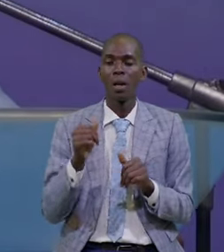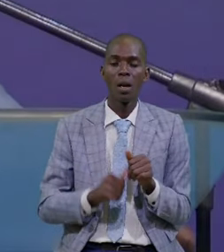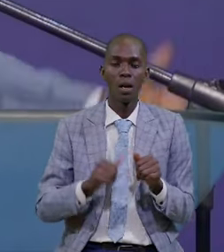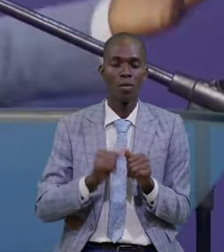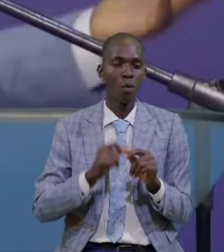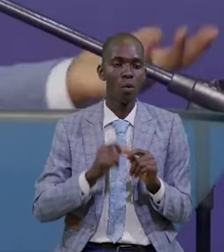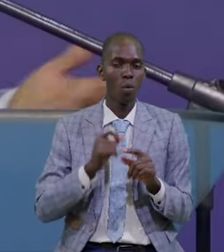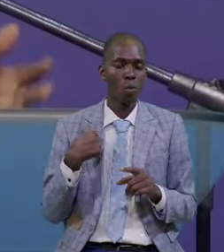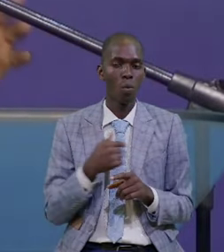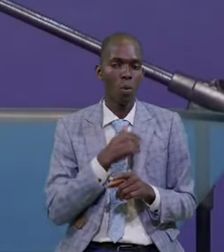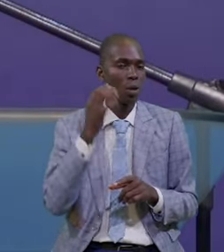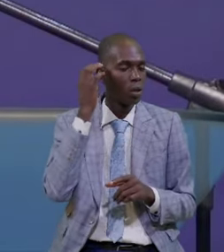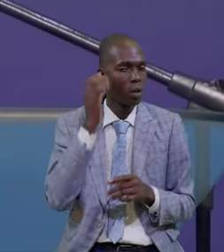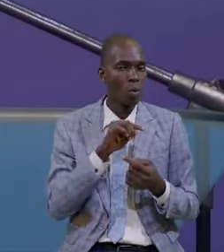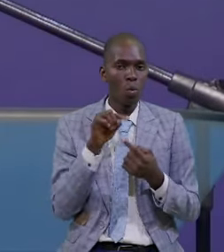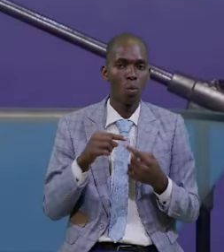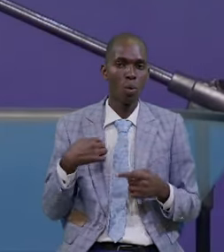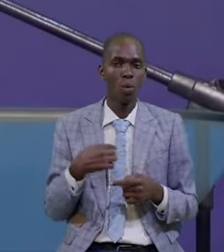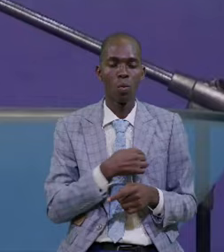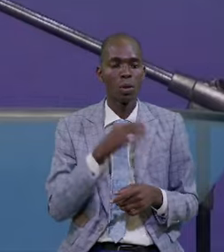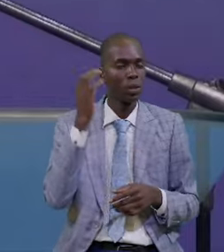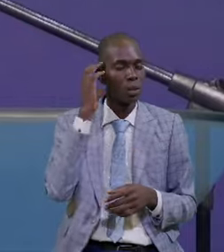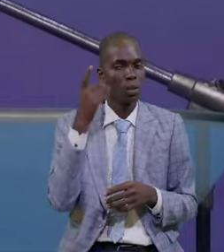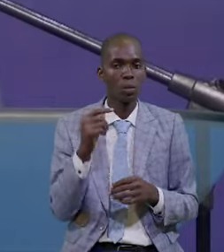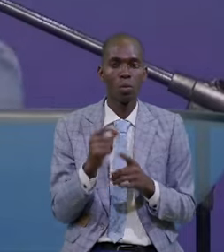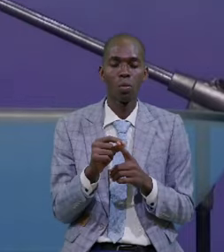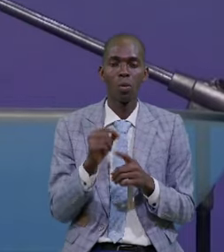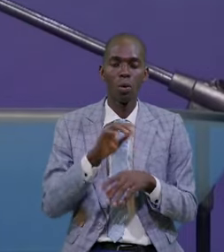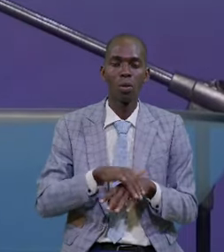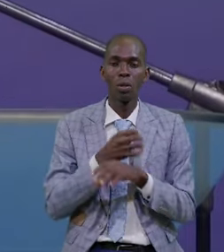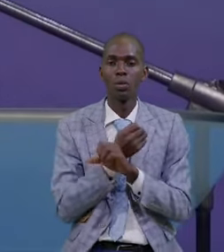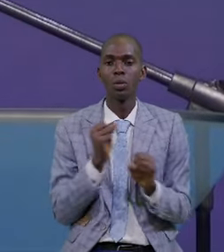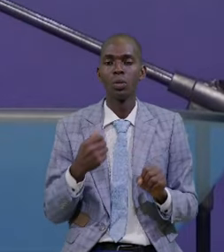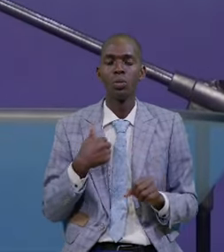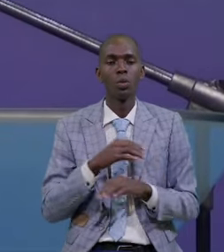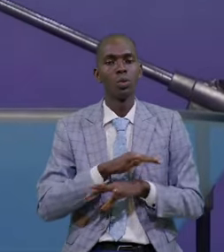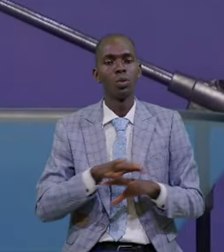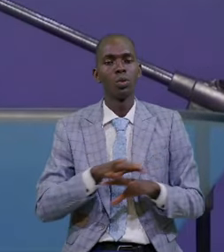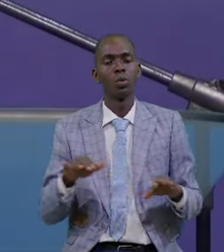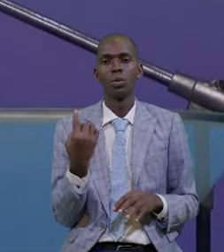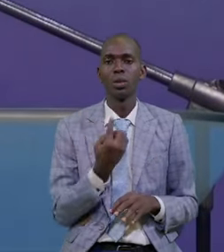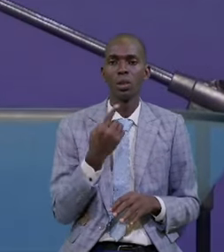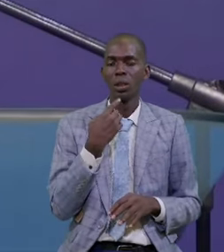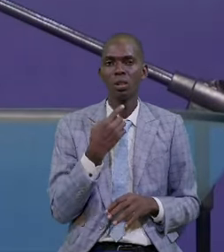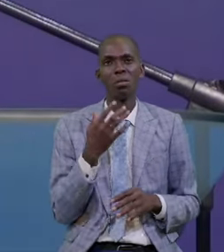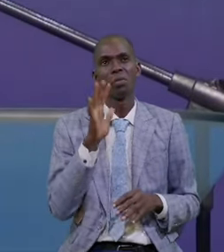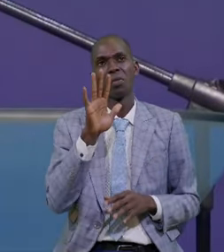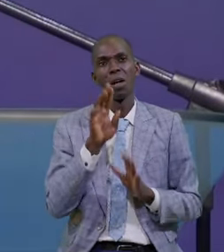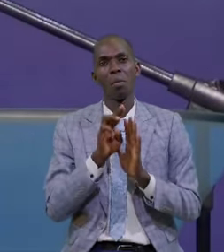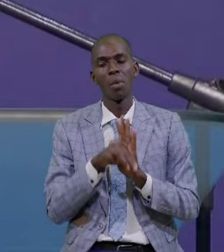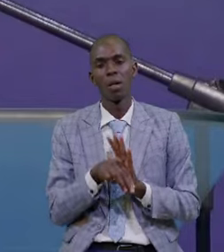hear, when we hear the message of salvation, we don't just say, okay, 5 minutes,